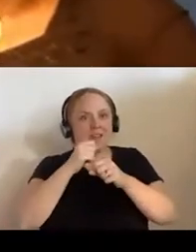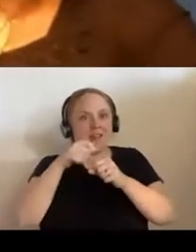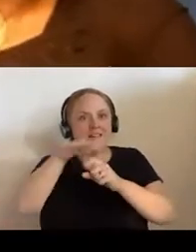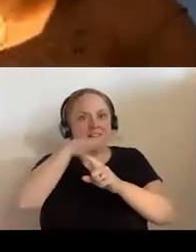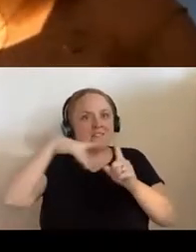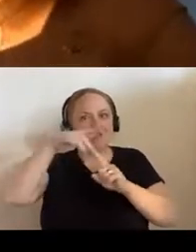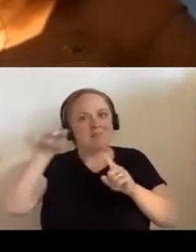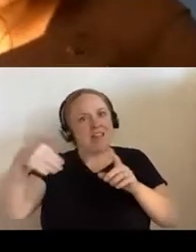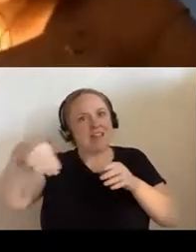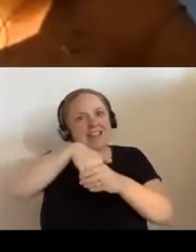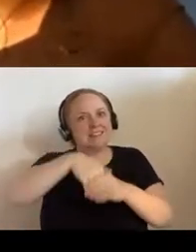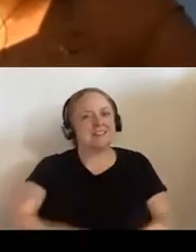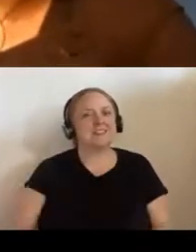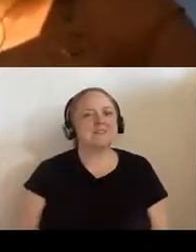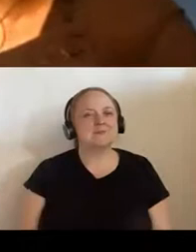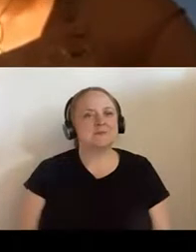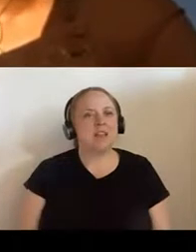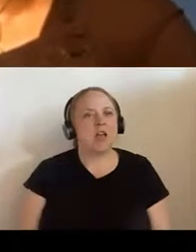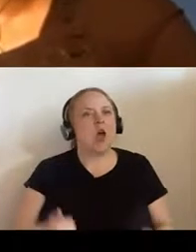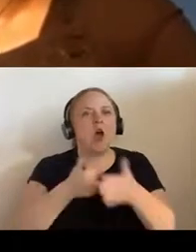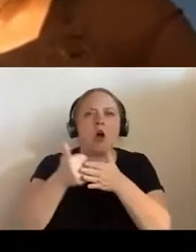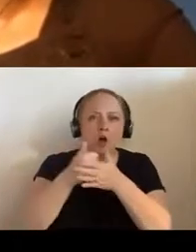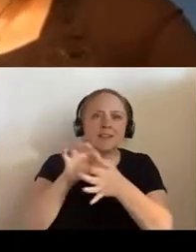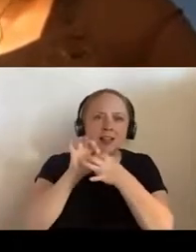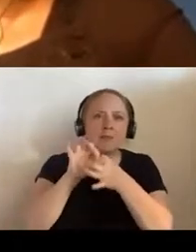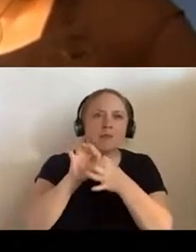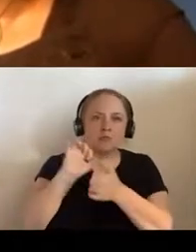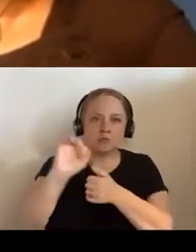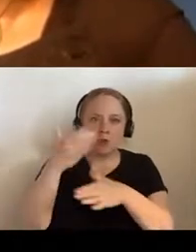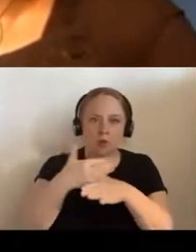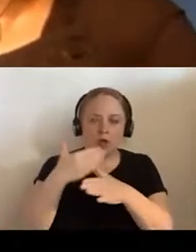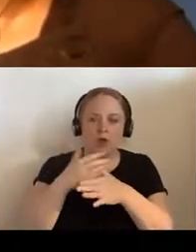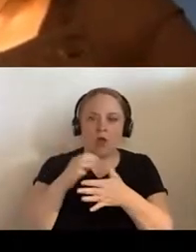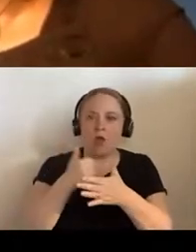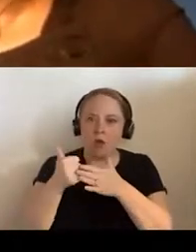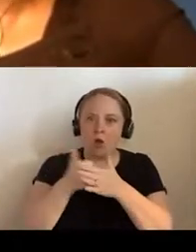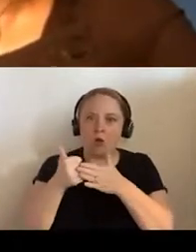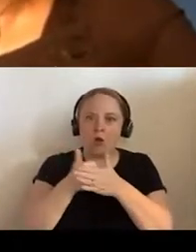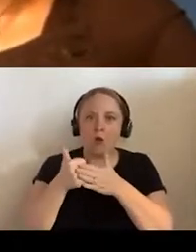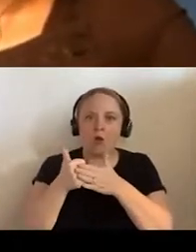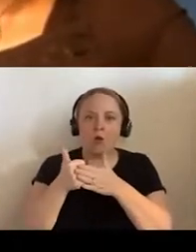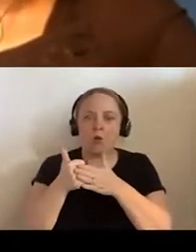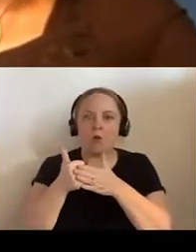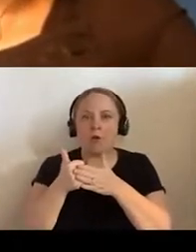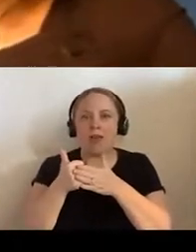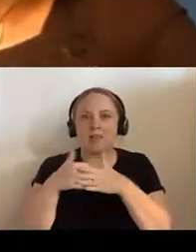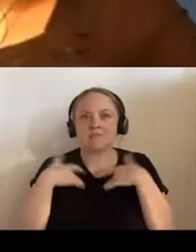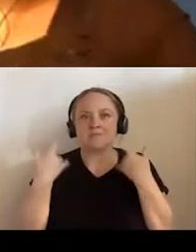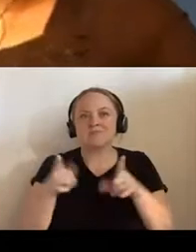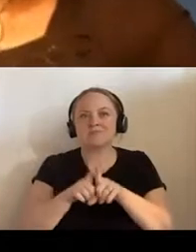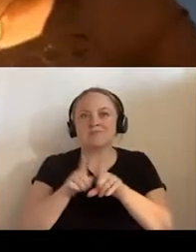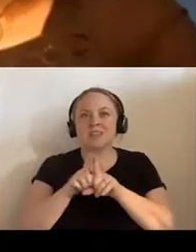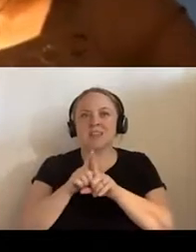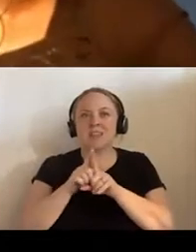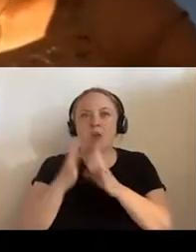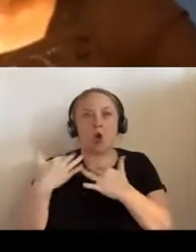So it's always a collaboration with your work. There's always some sense that the